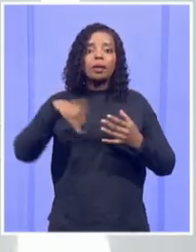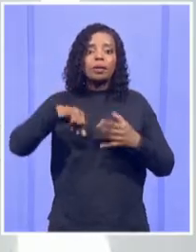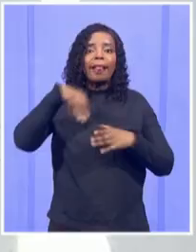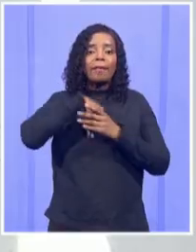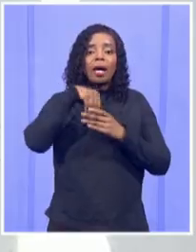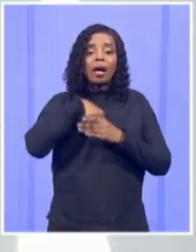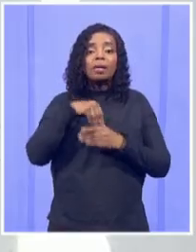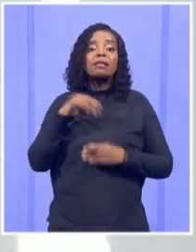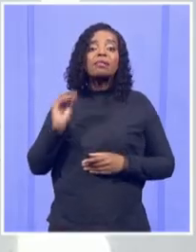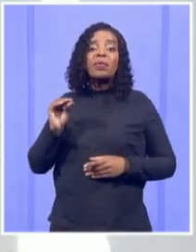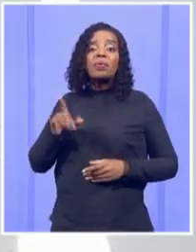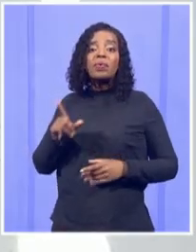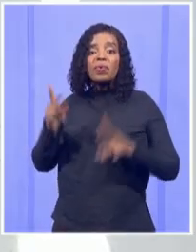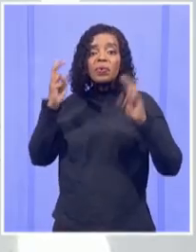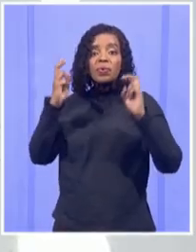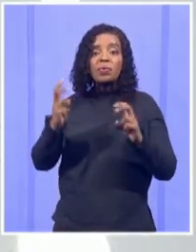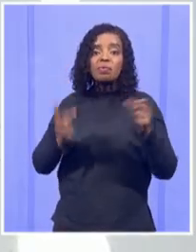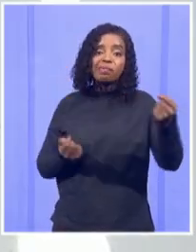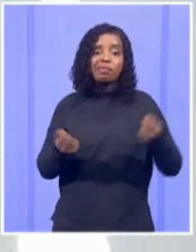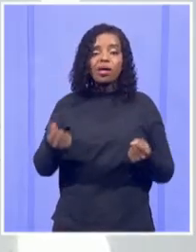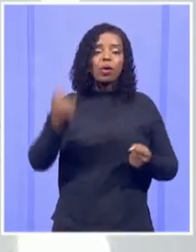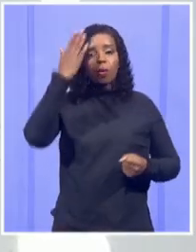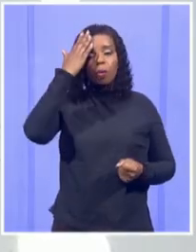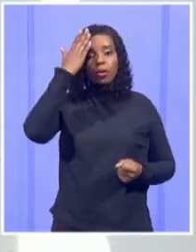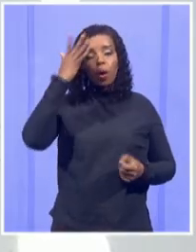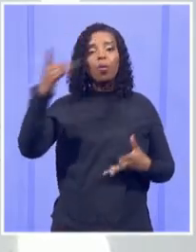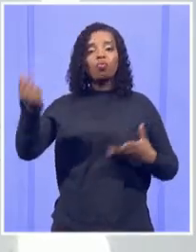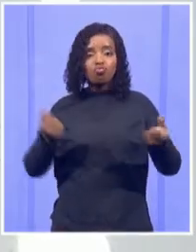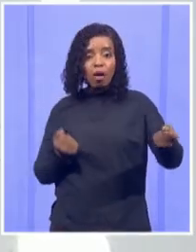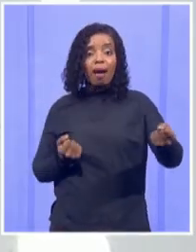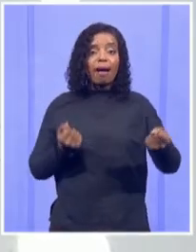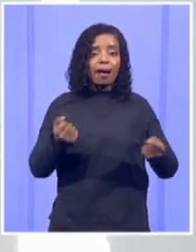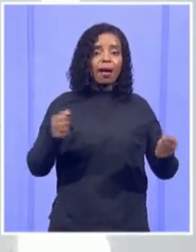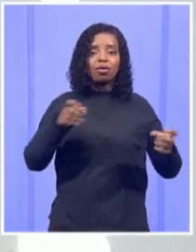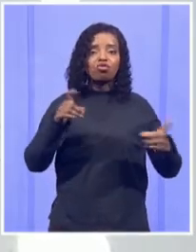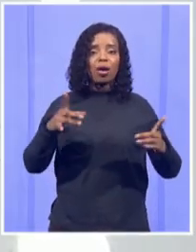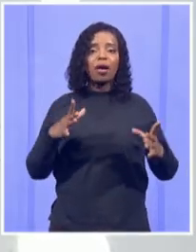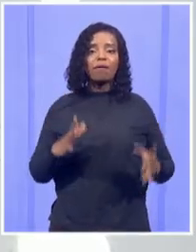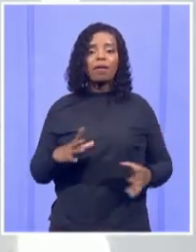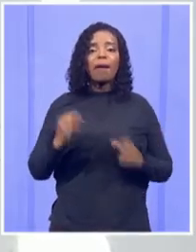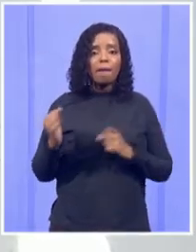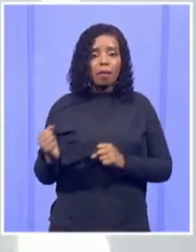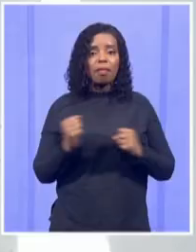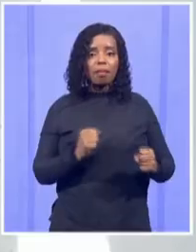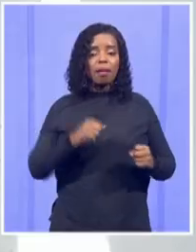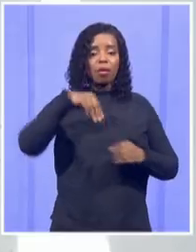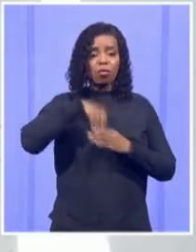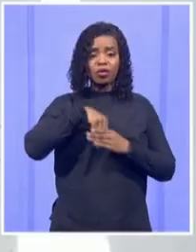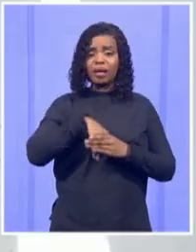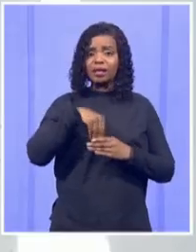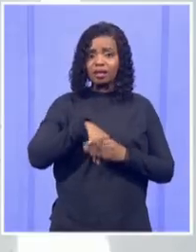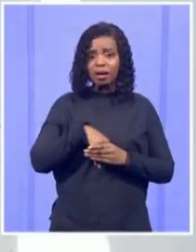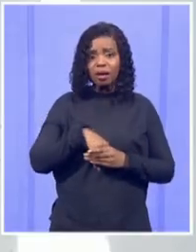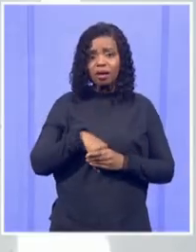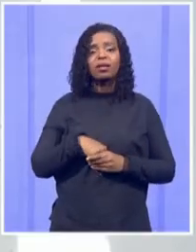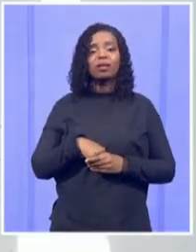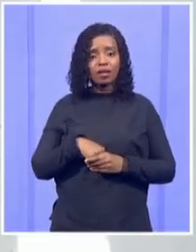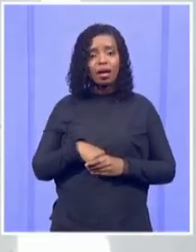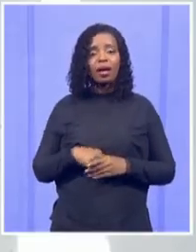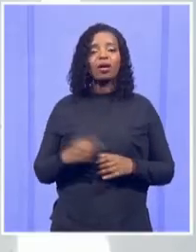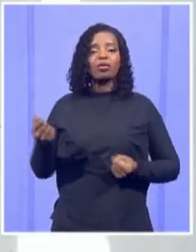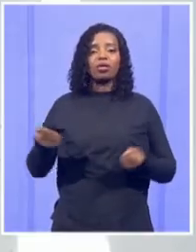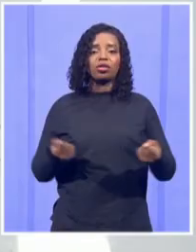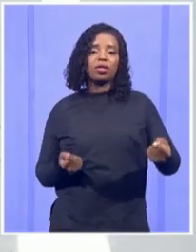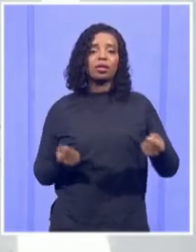that the truck driver is obviously still in the truck. They are yet to confirm how many people are in the truck. Several people have also